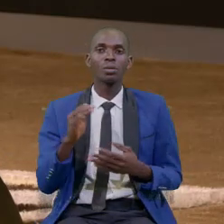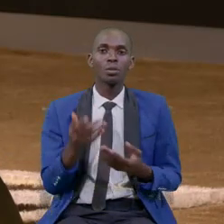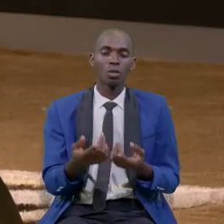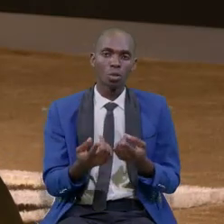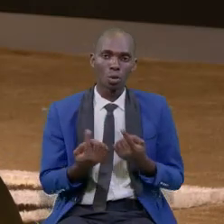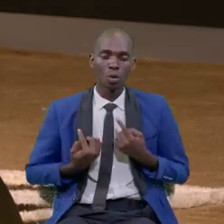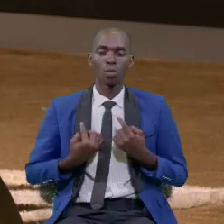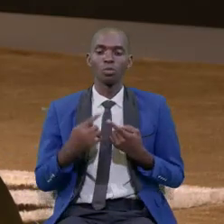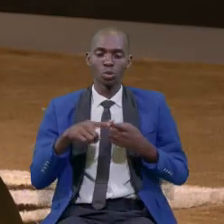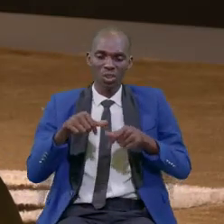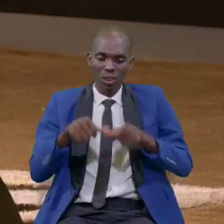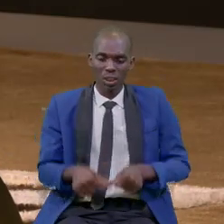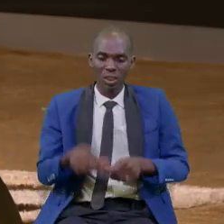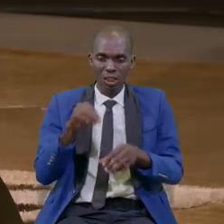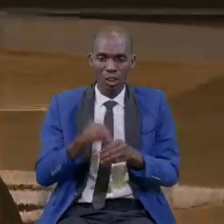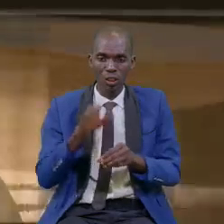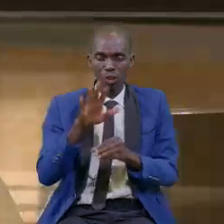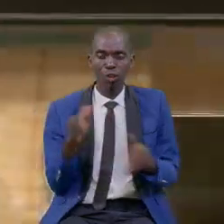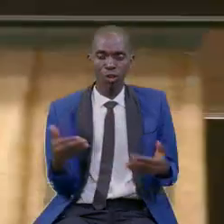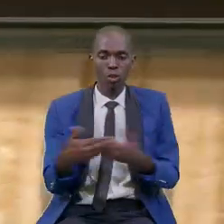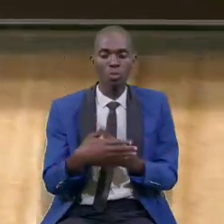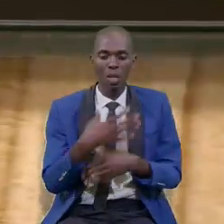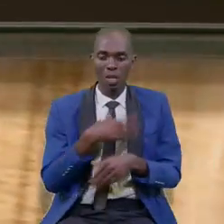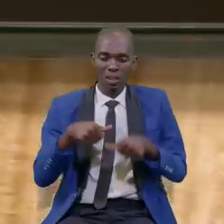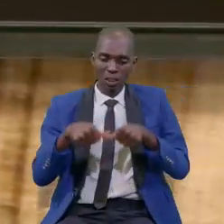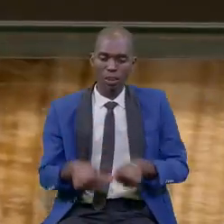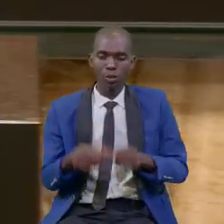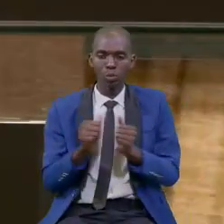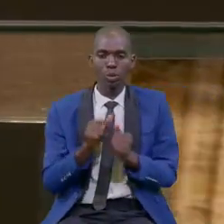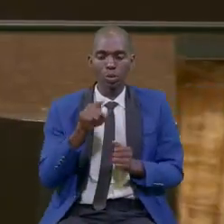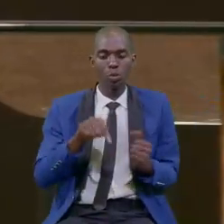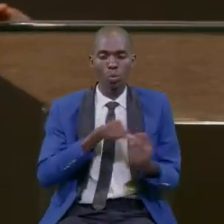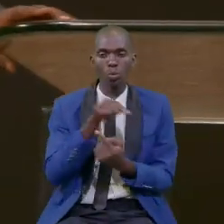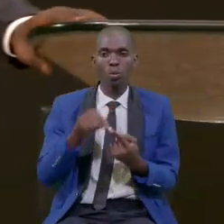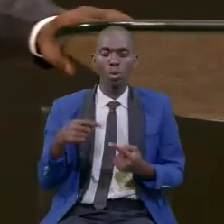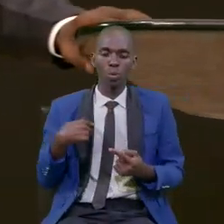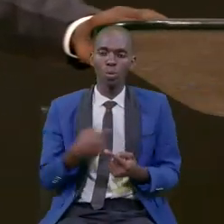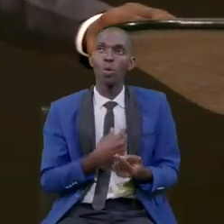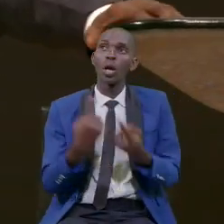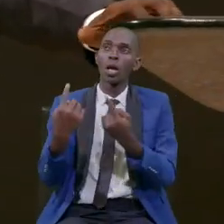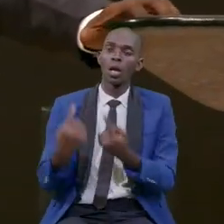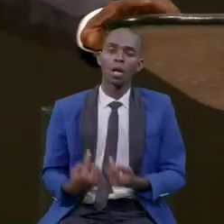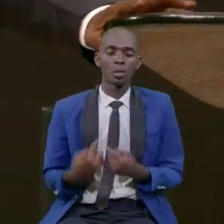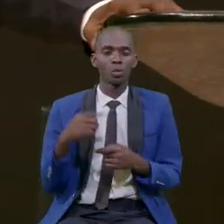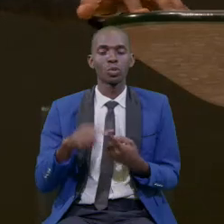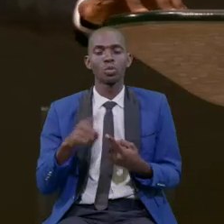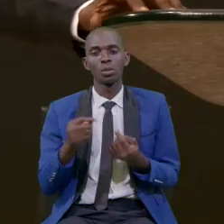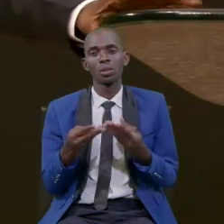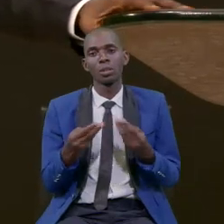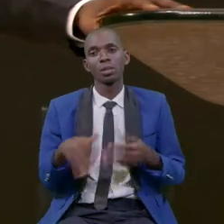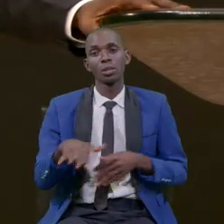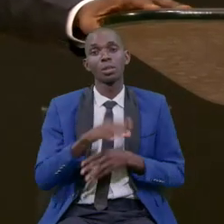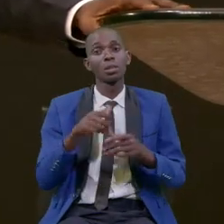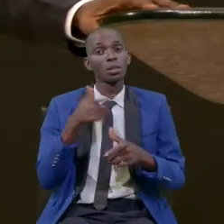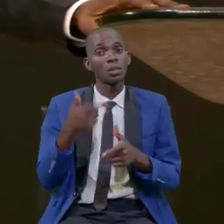home unto thee and remain with thee when we come, then you